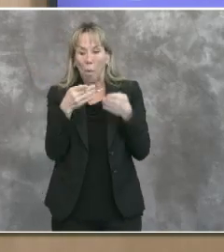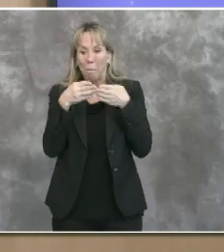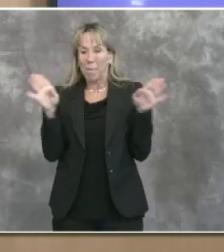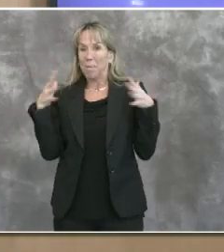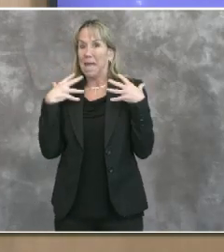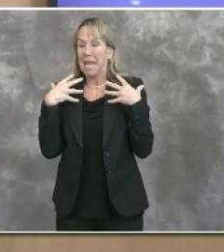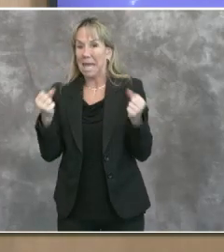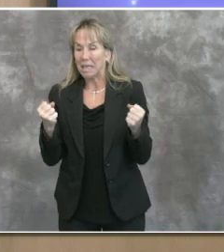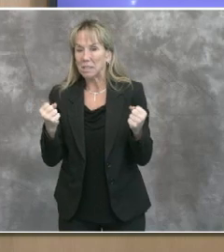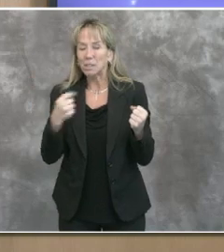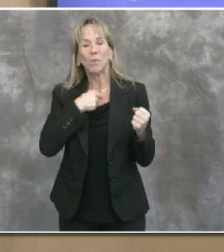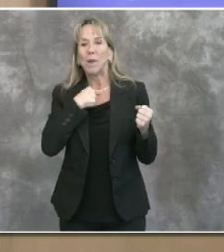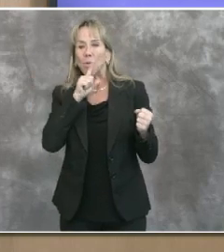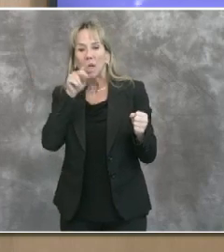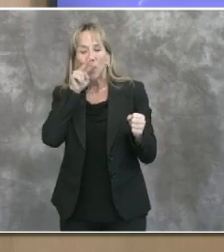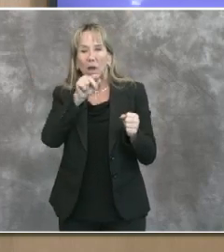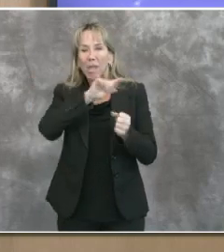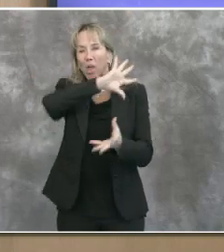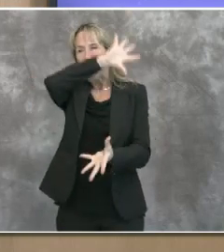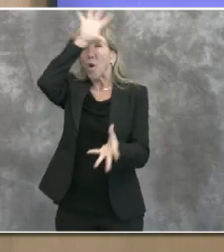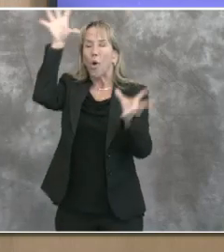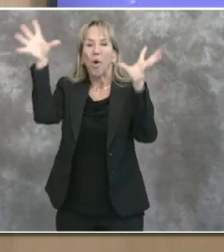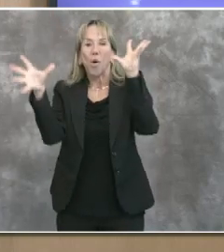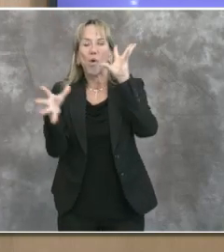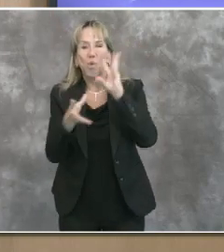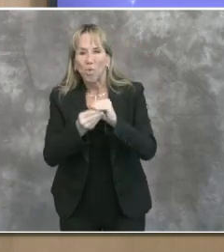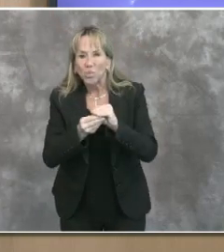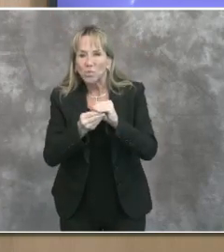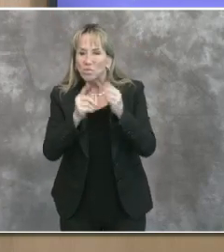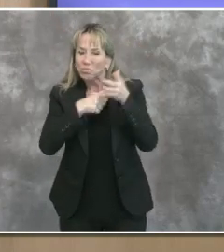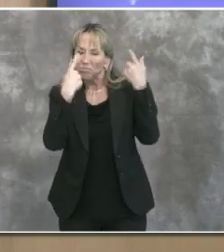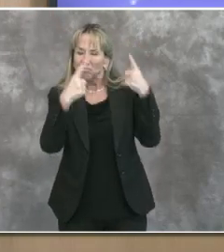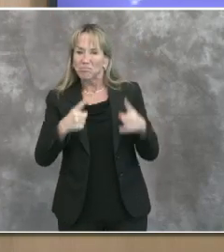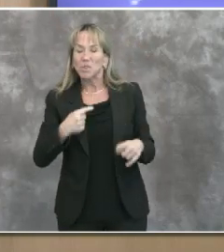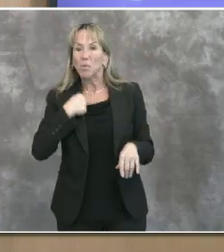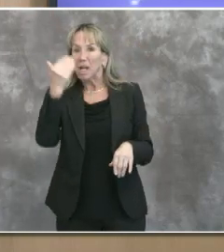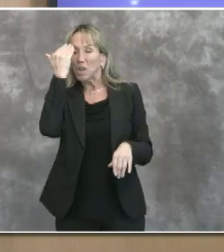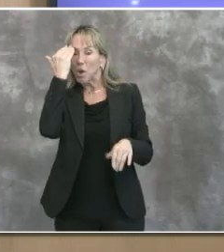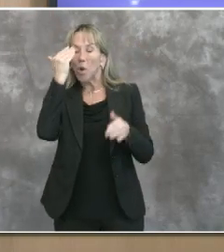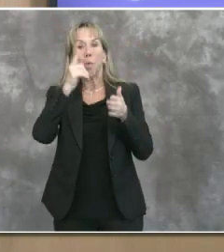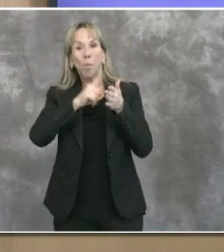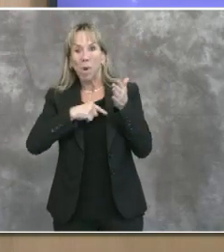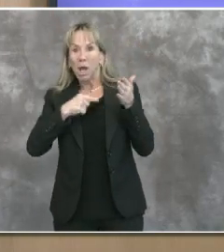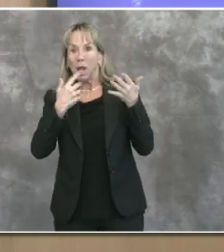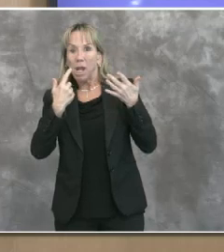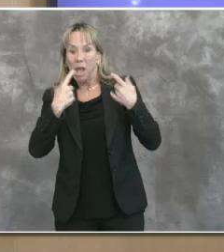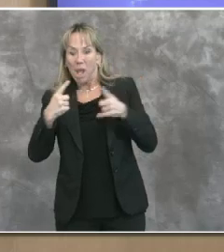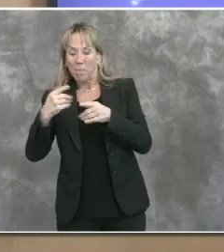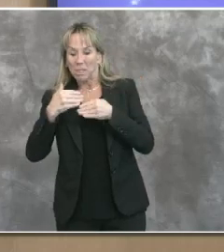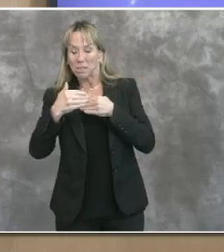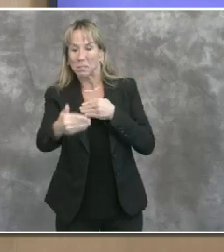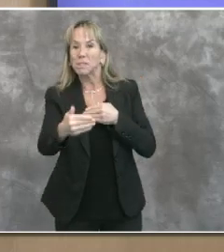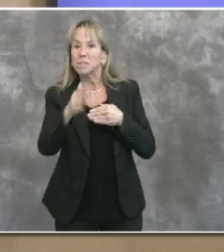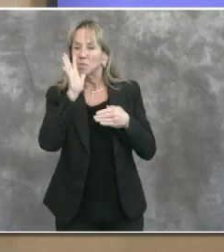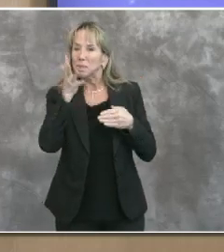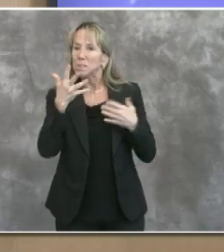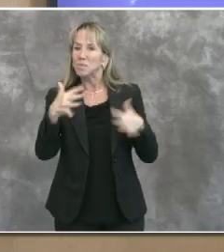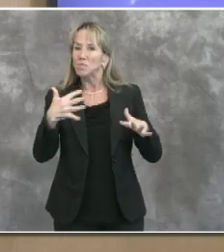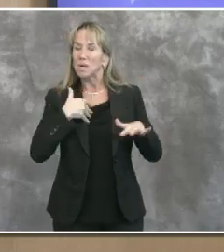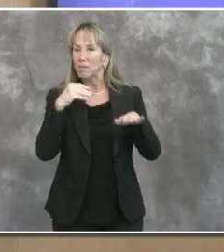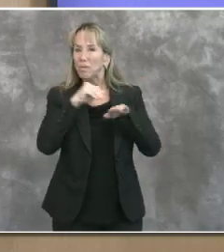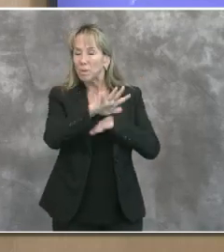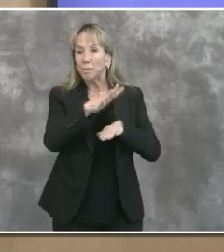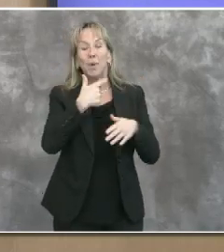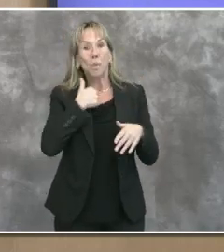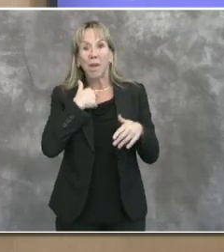account the totality of the circumstance and situations we face and are very mindful of the impacts of the actions we take. Although we have a daily effort